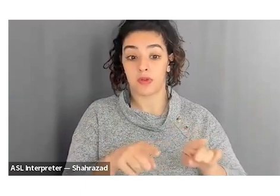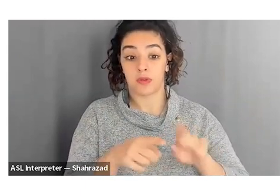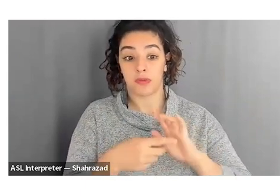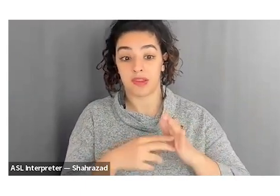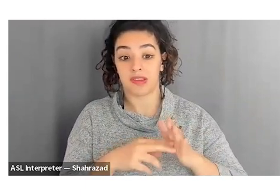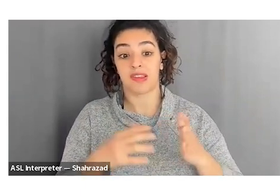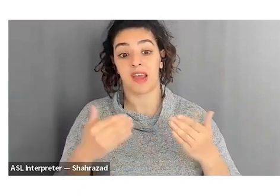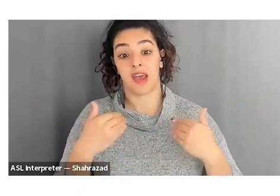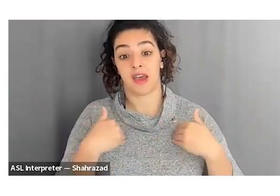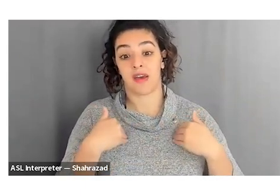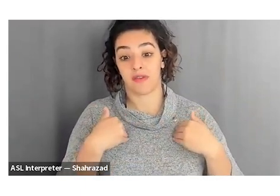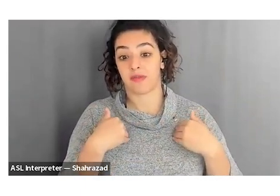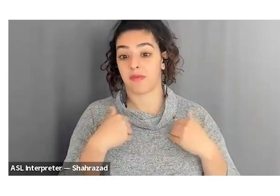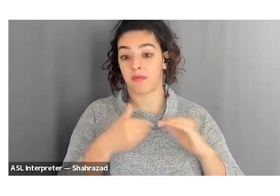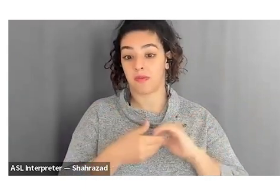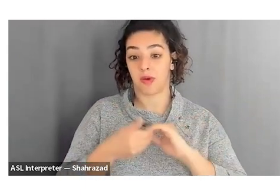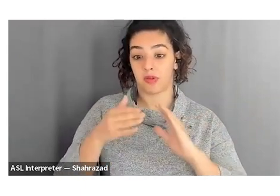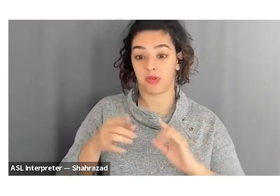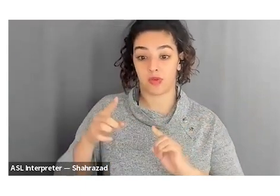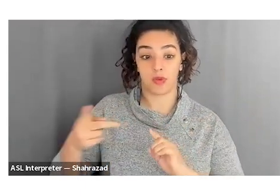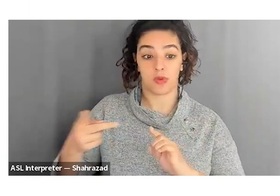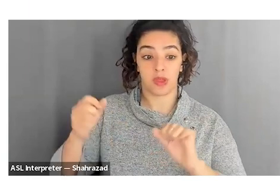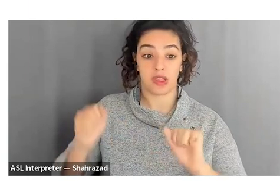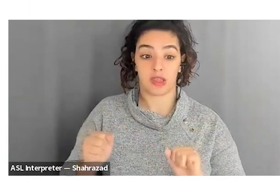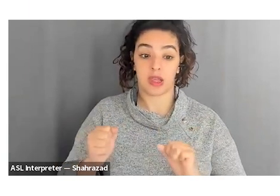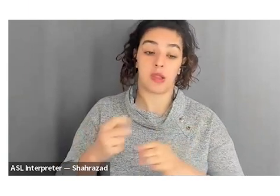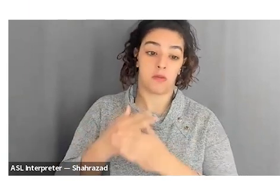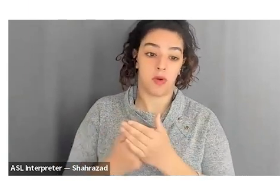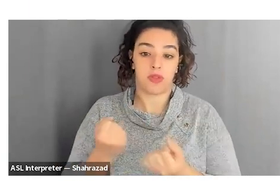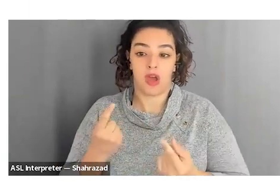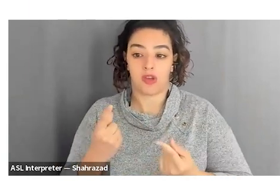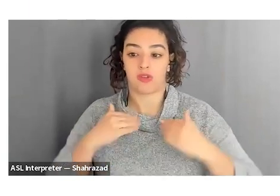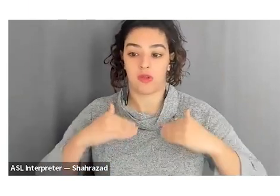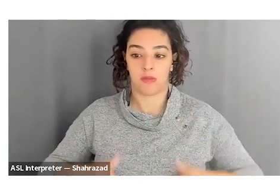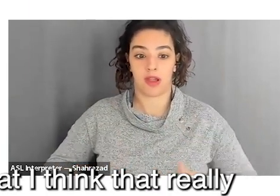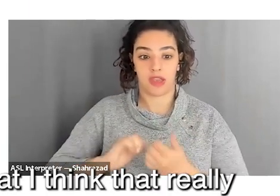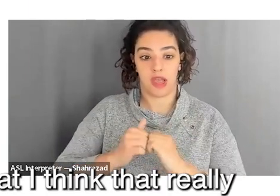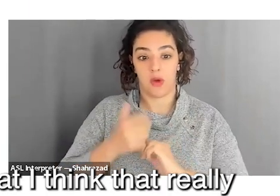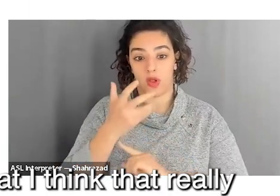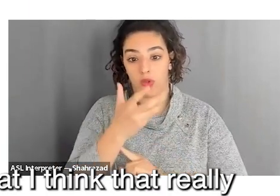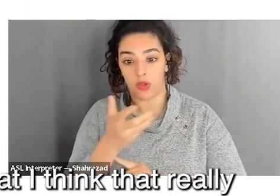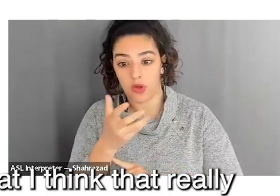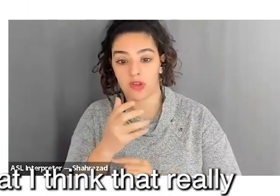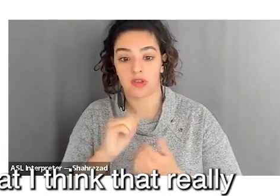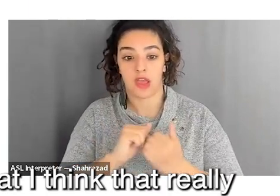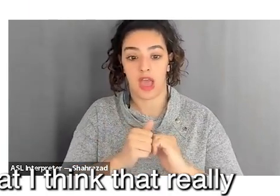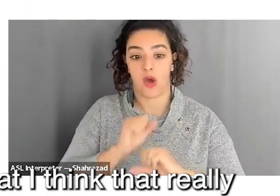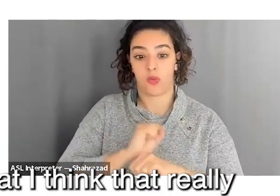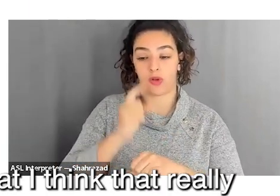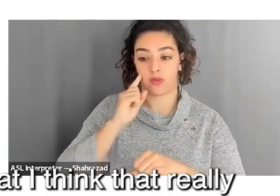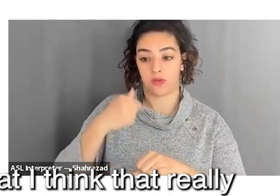to love and appreciate my disabled body, the way it looks and how it works for